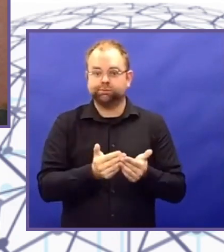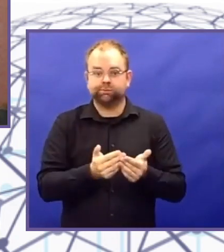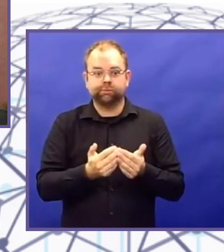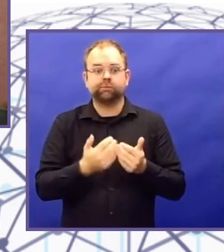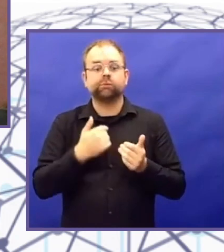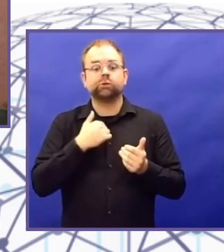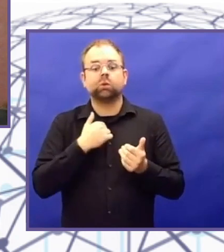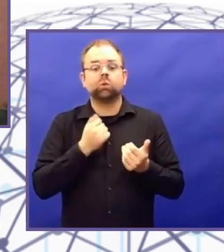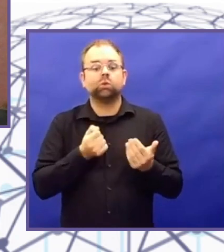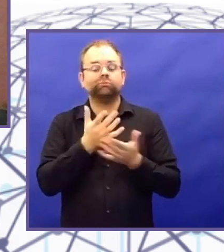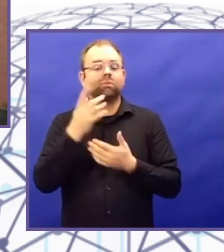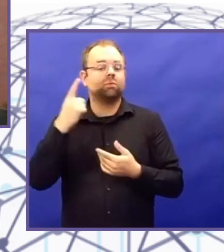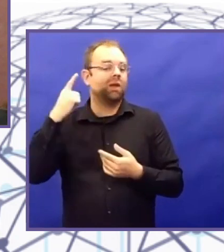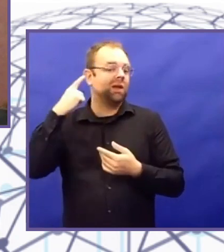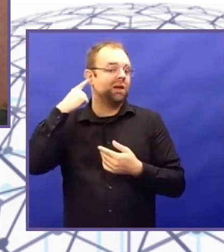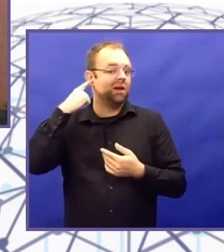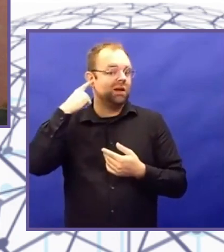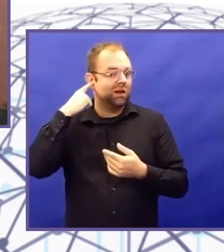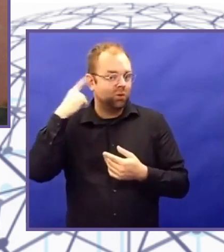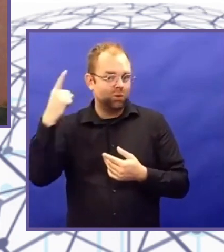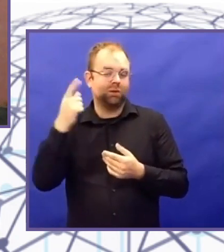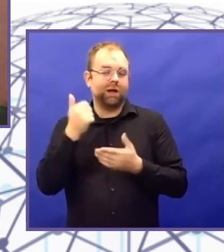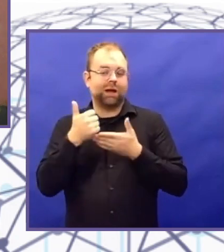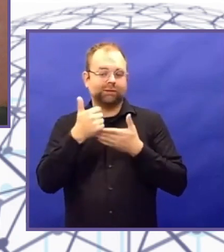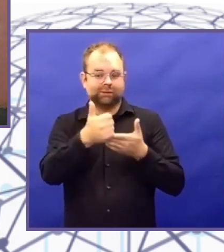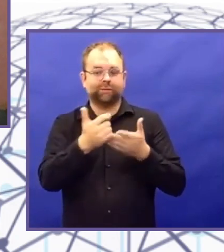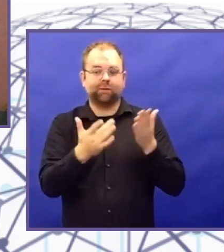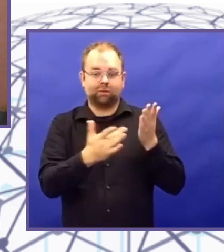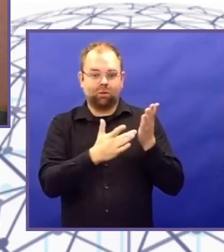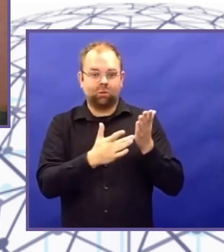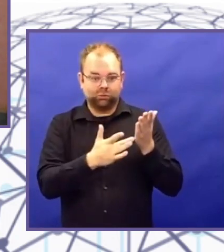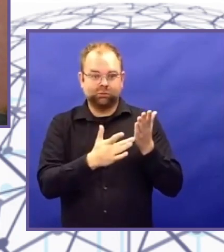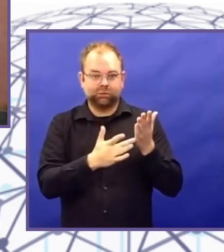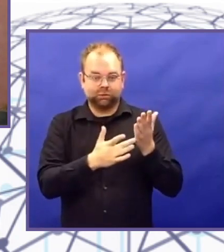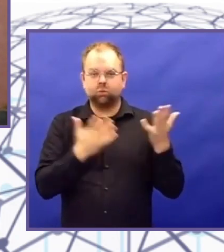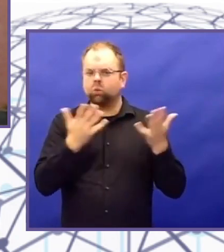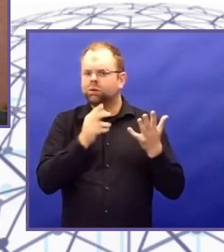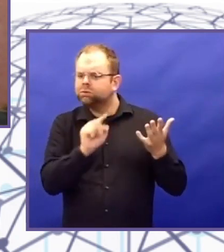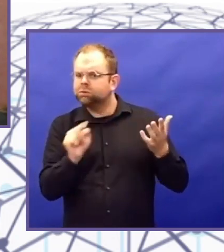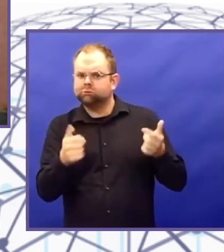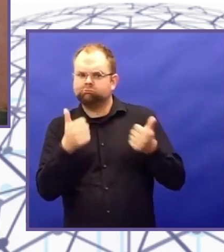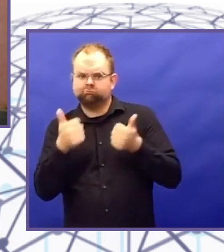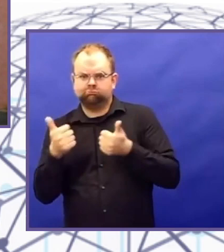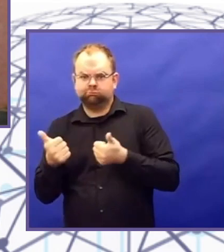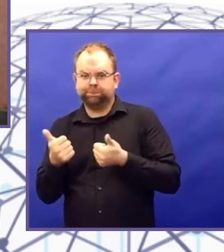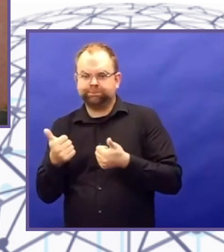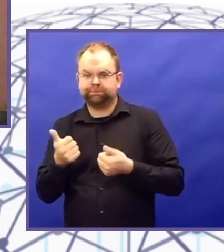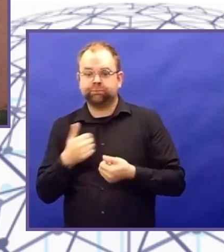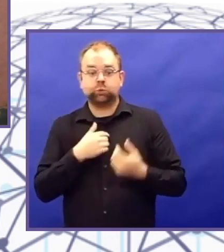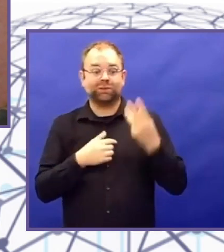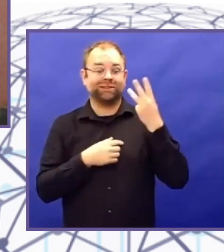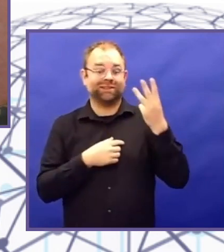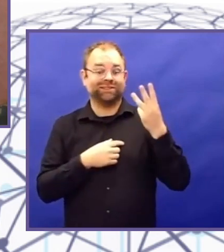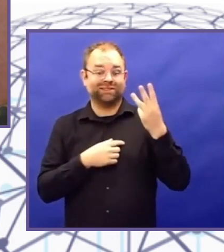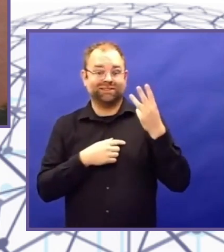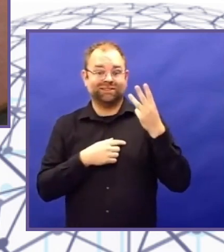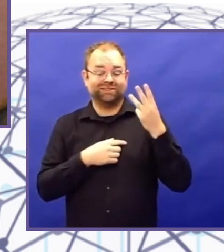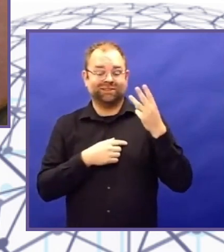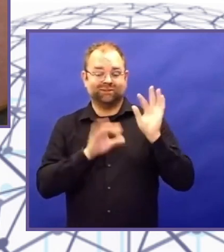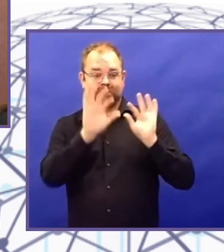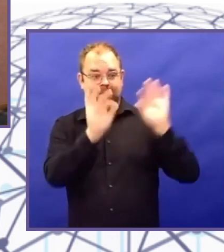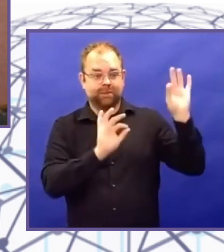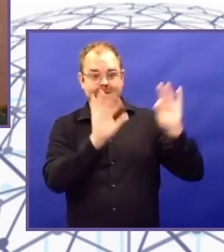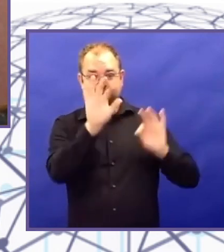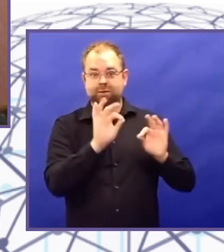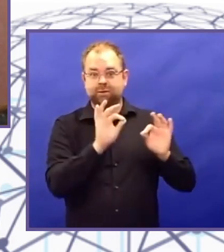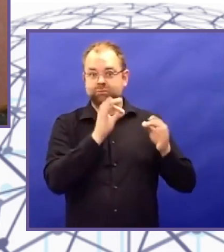that was the product narratives. And the one that I'm going to zoom in on is on hearing aids, because it speaks